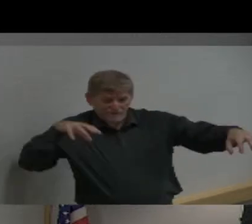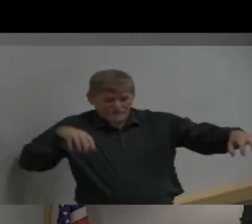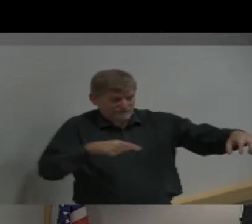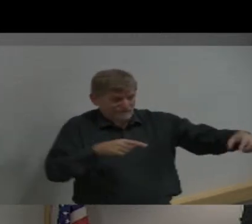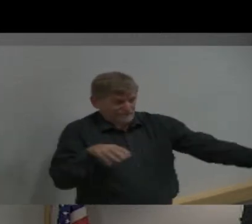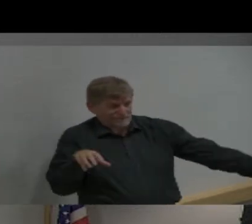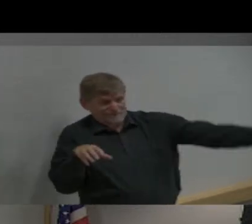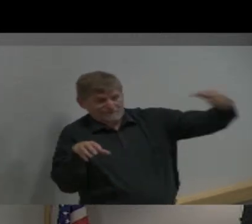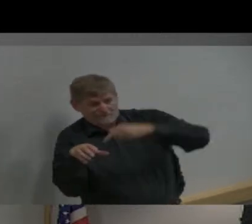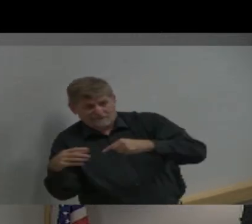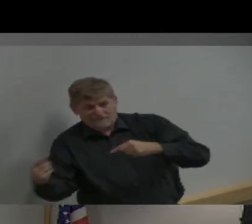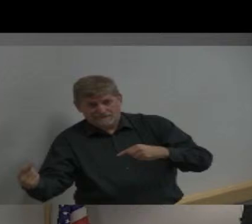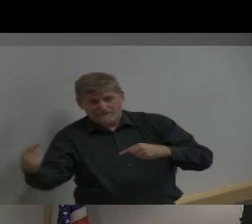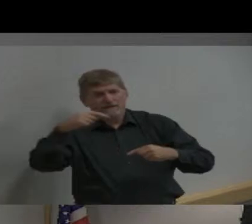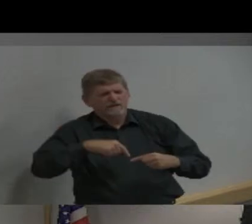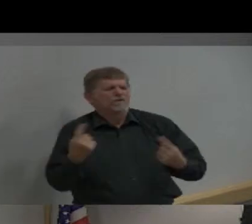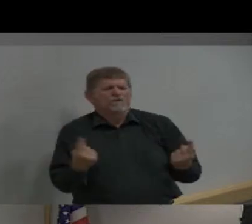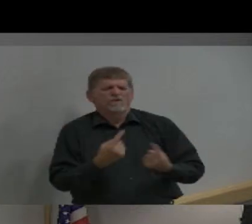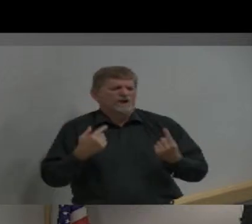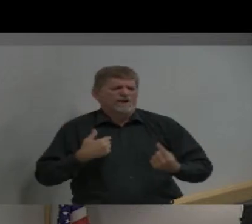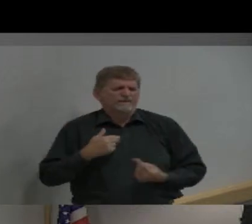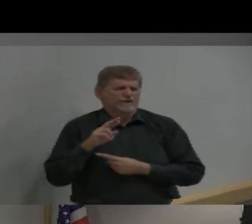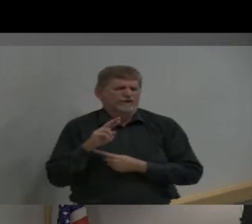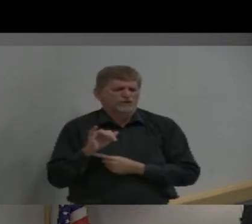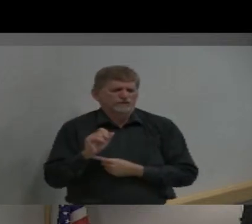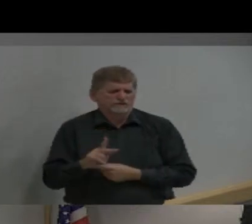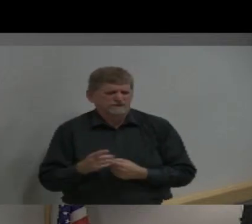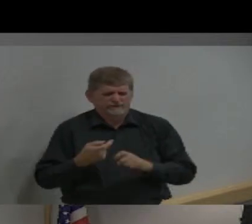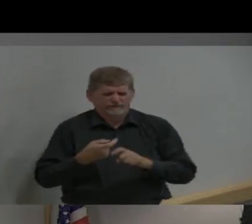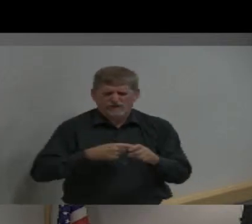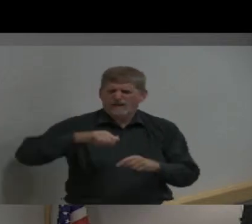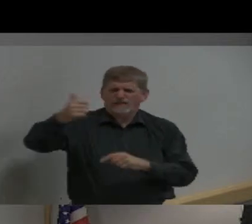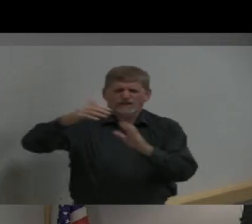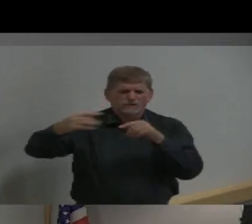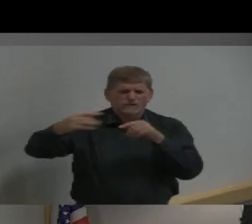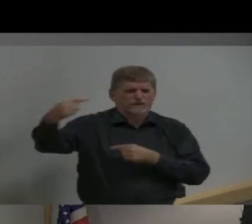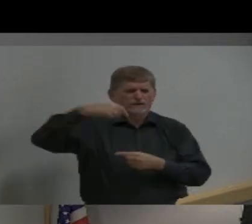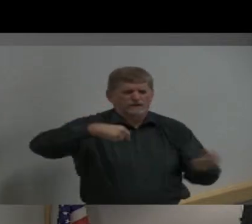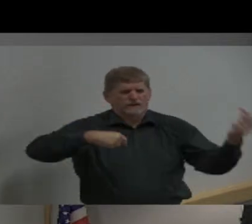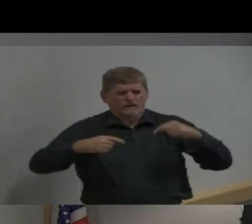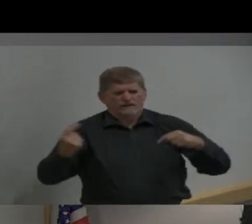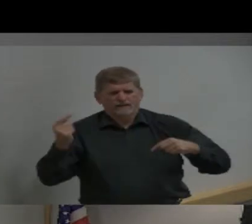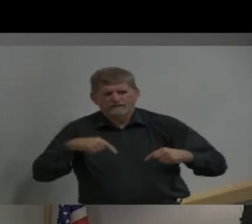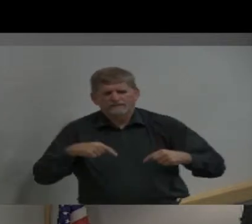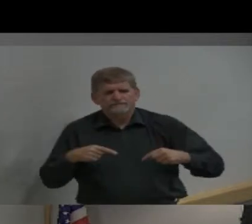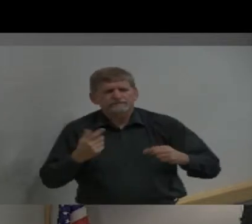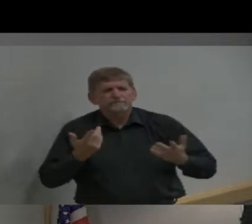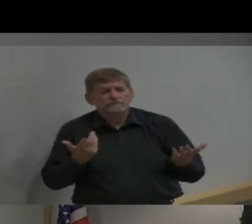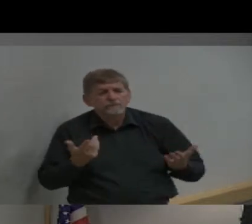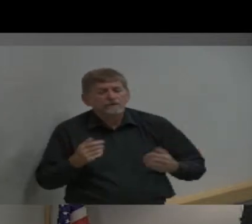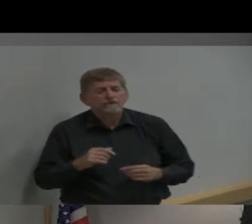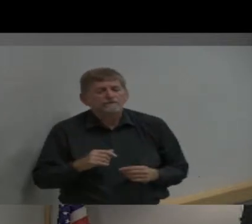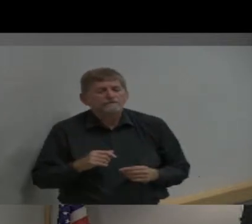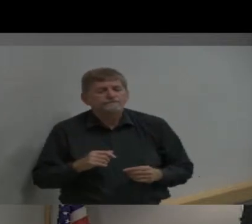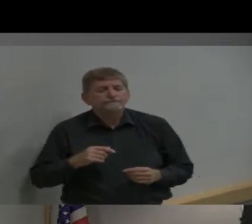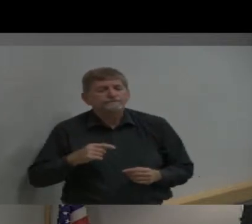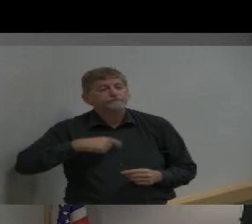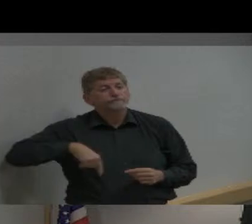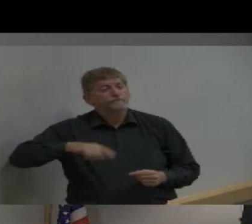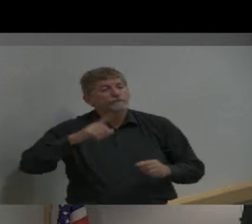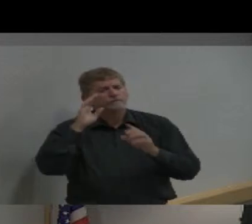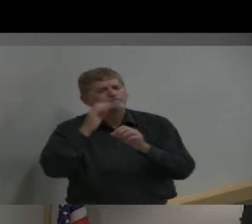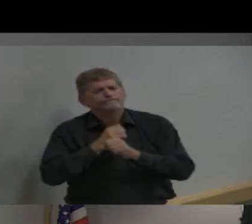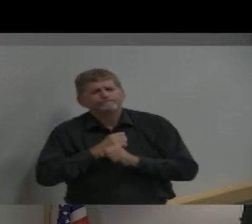smaller gatherings for the holidays. And so our mantra is the smaller the gathering, the